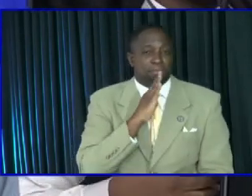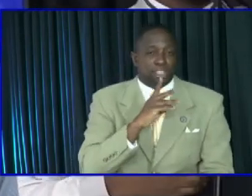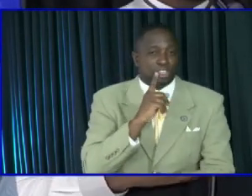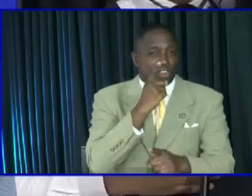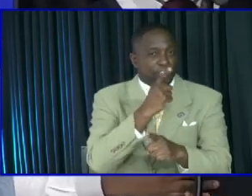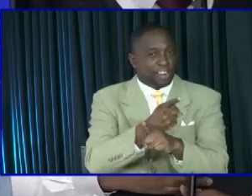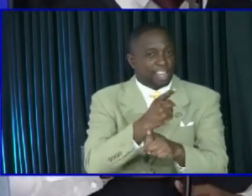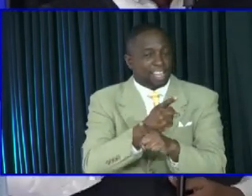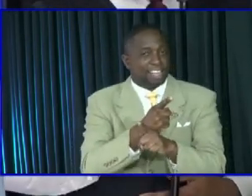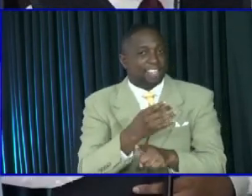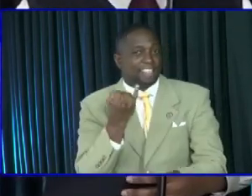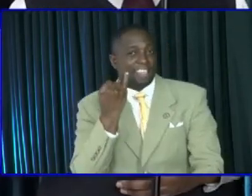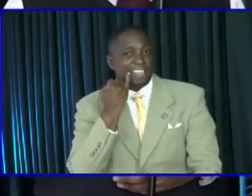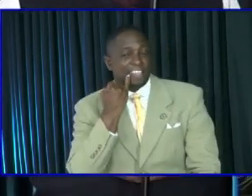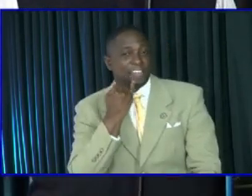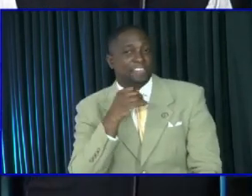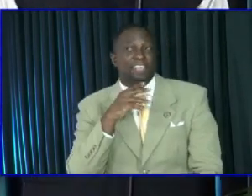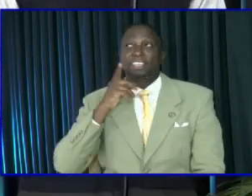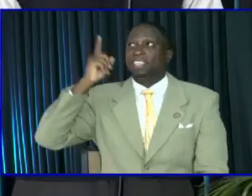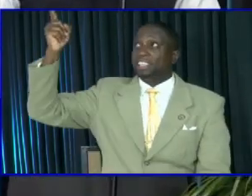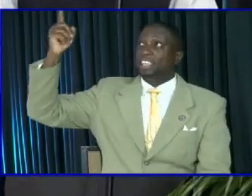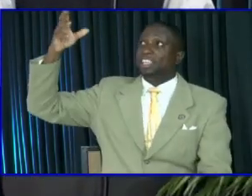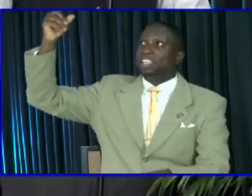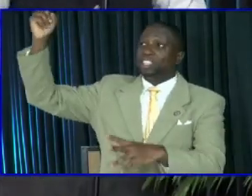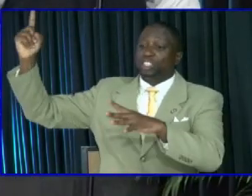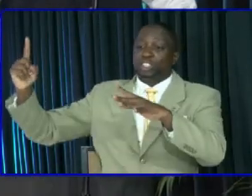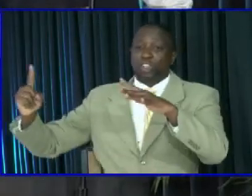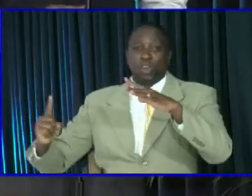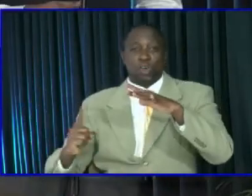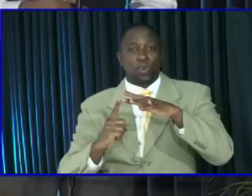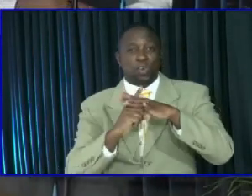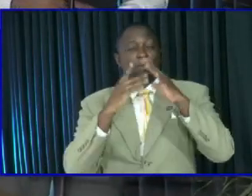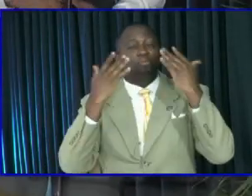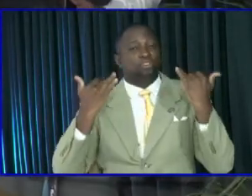right if he comes to?